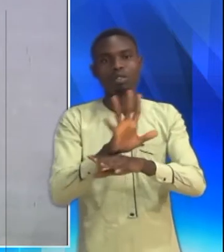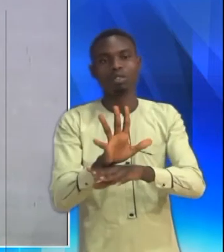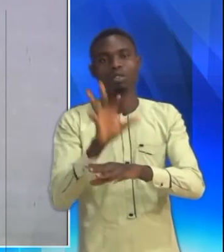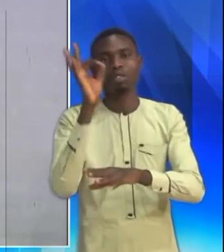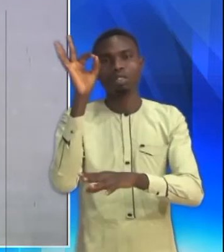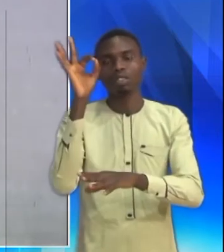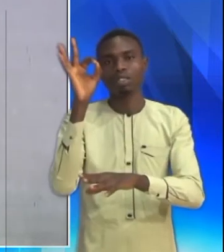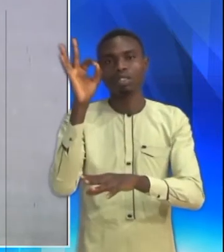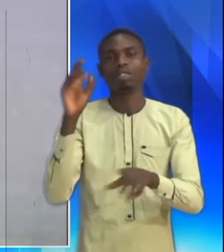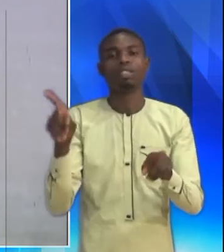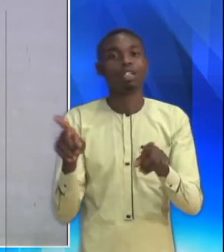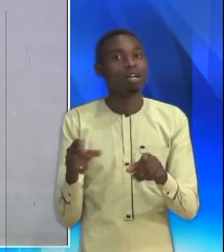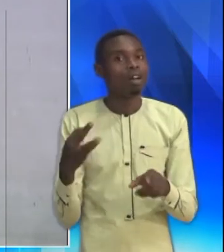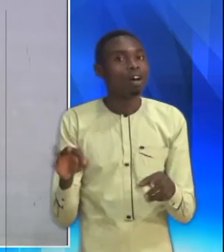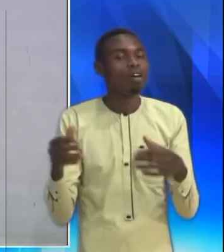stay-at-home period.